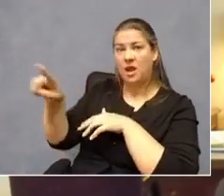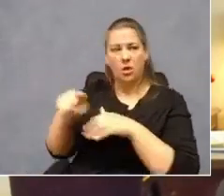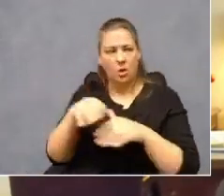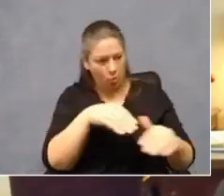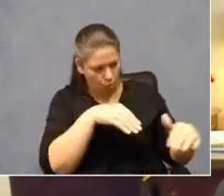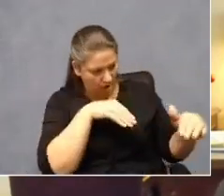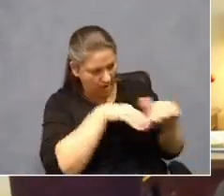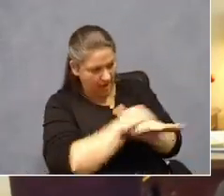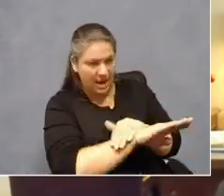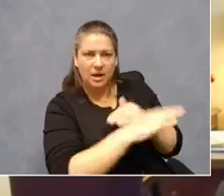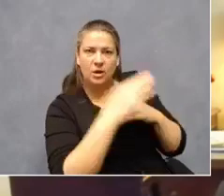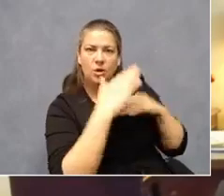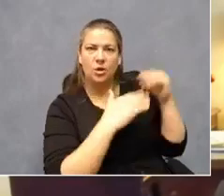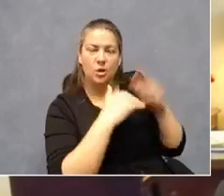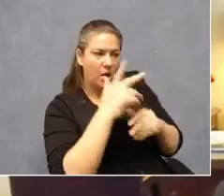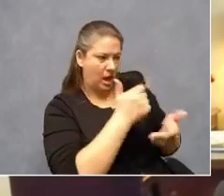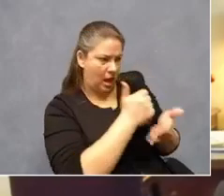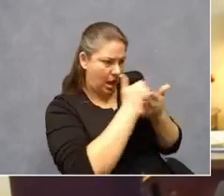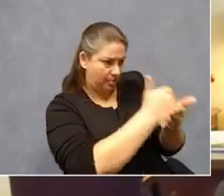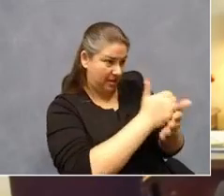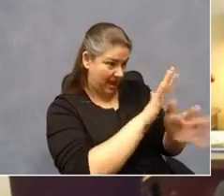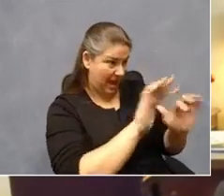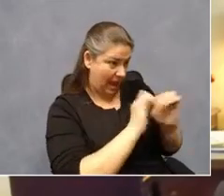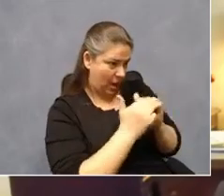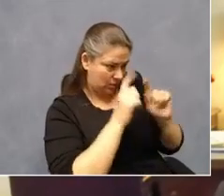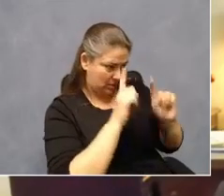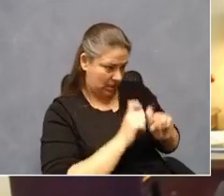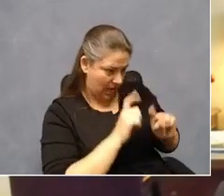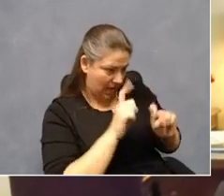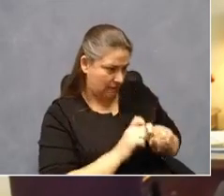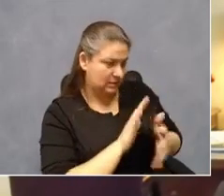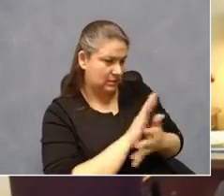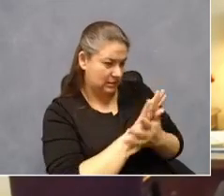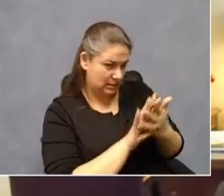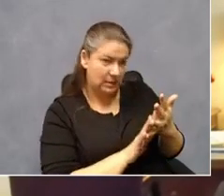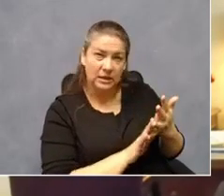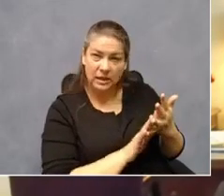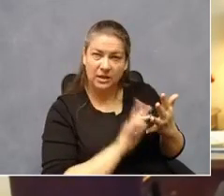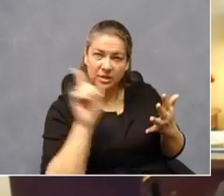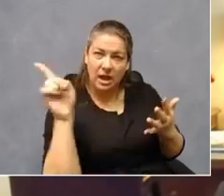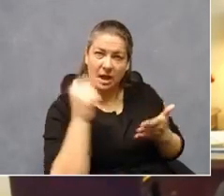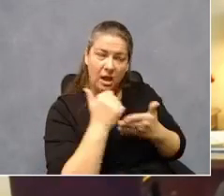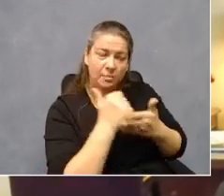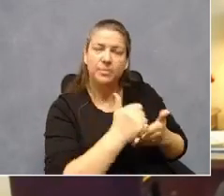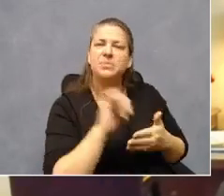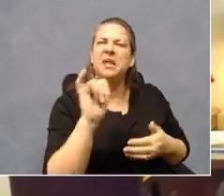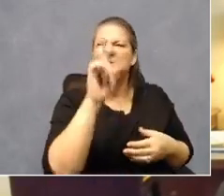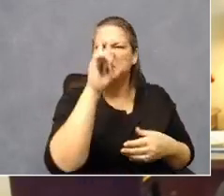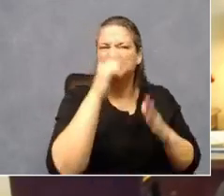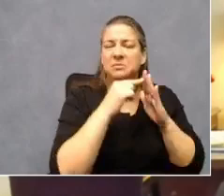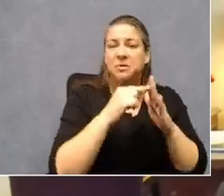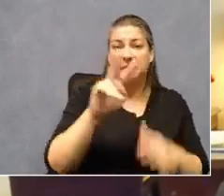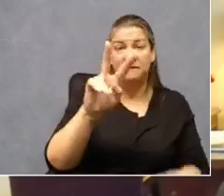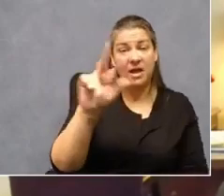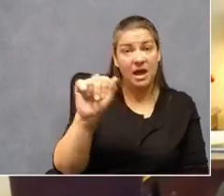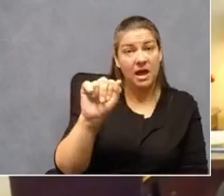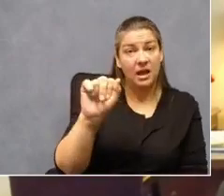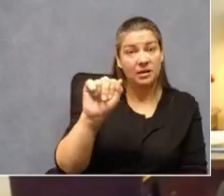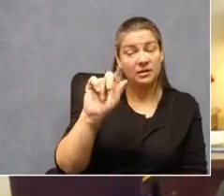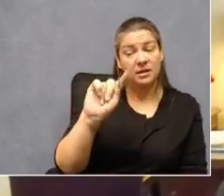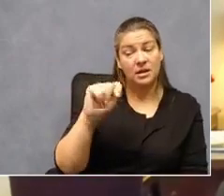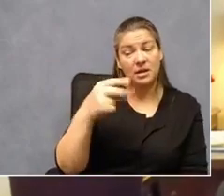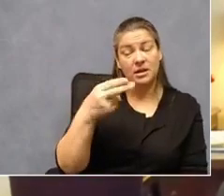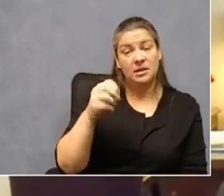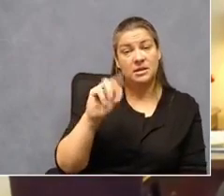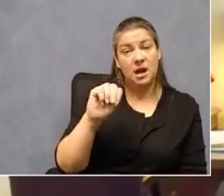their testing protocols. An example of that is they helped the VA and Thompson Hood to go through some